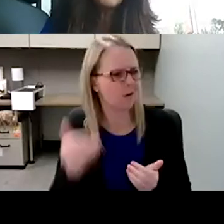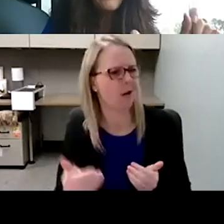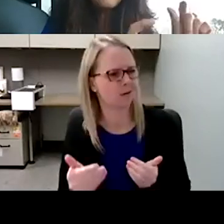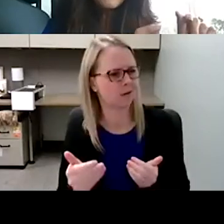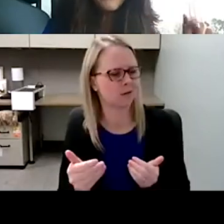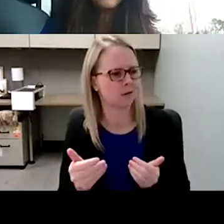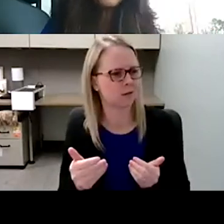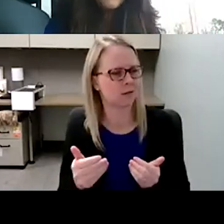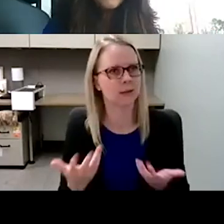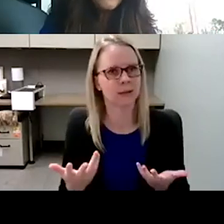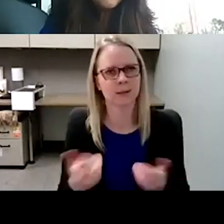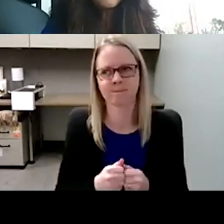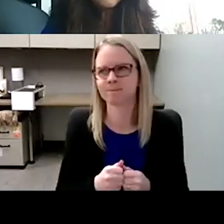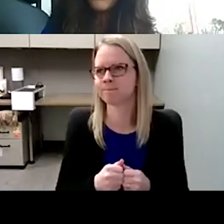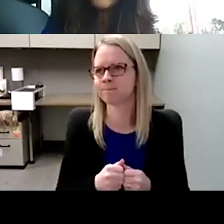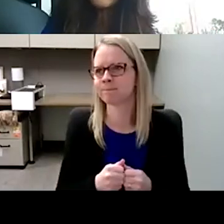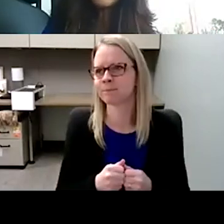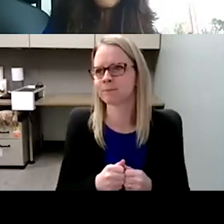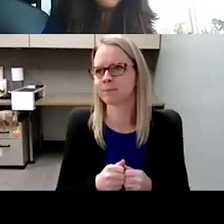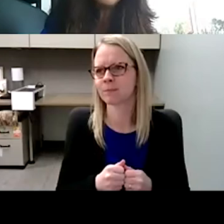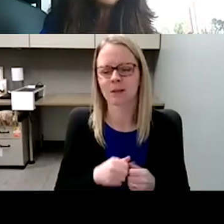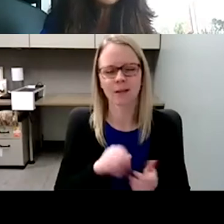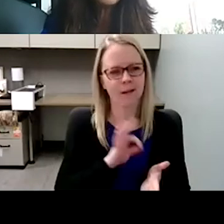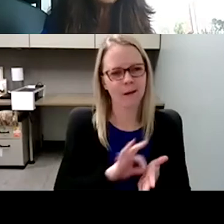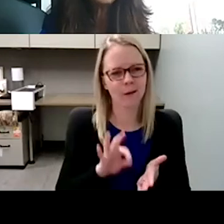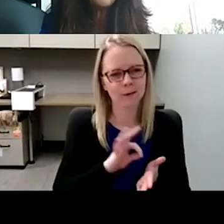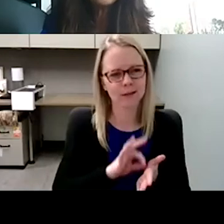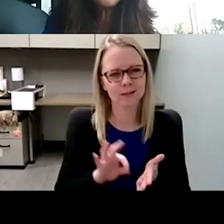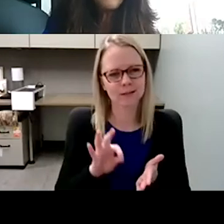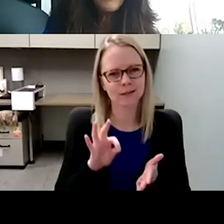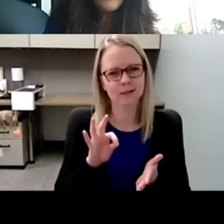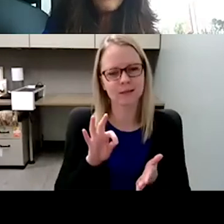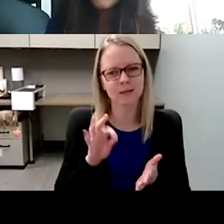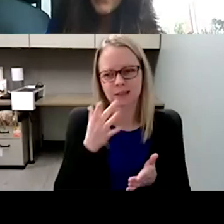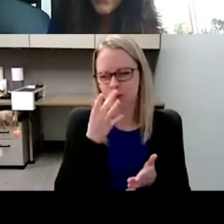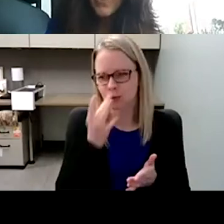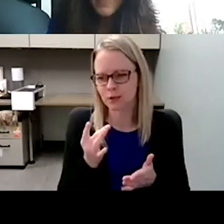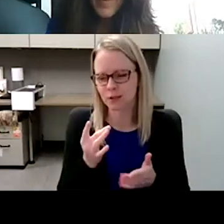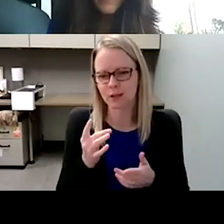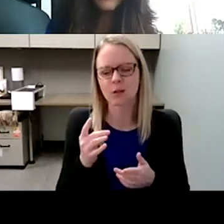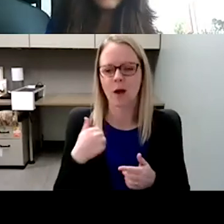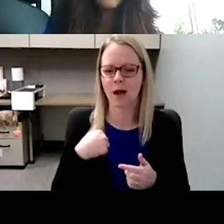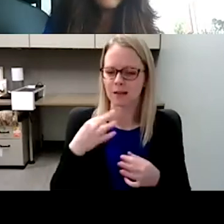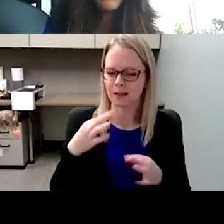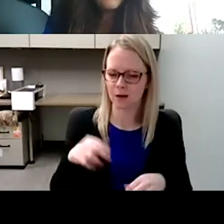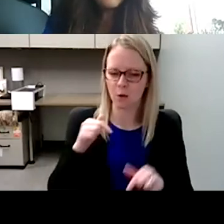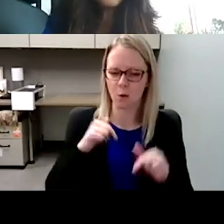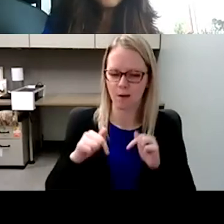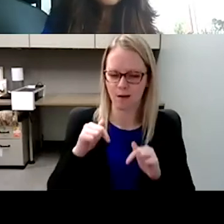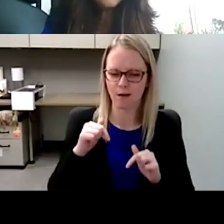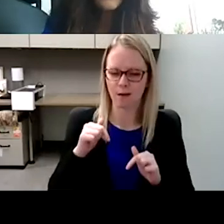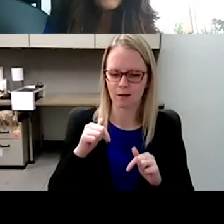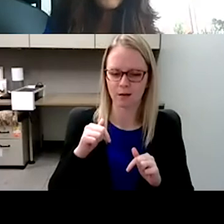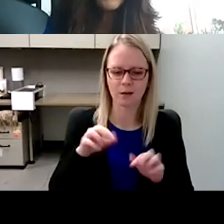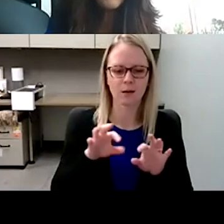an applied science, so to speak, like accounting is. That's why I went back to get my master's, my MBA, and